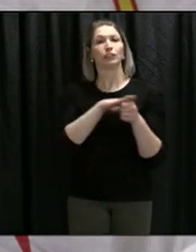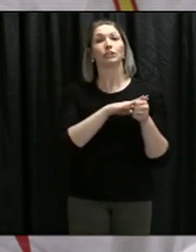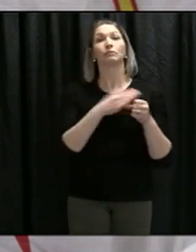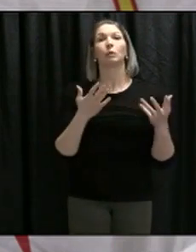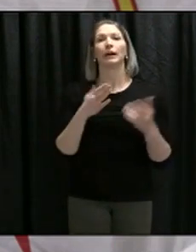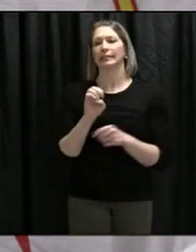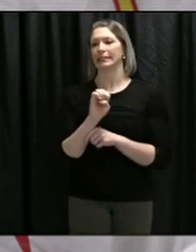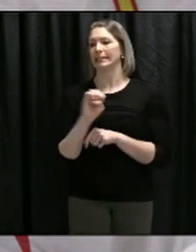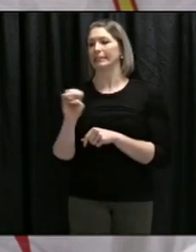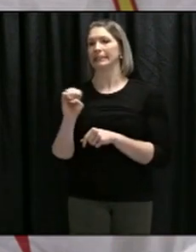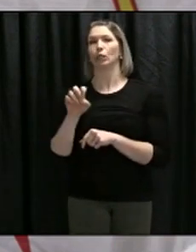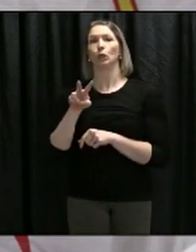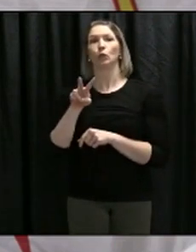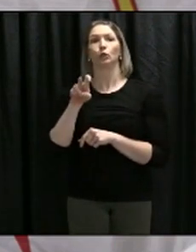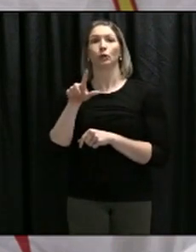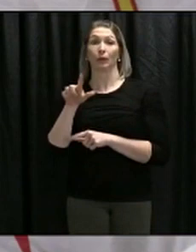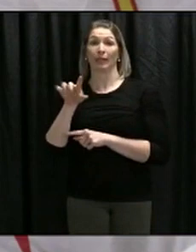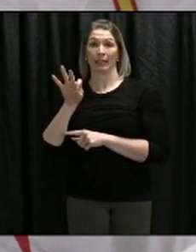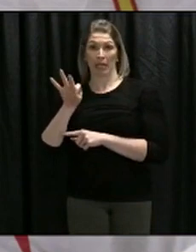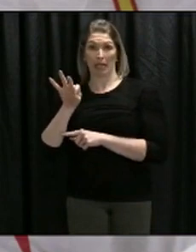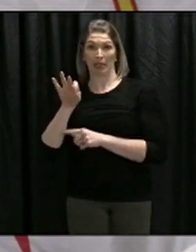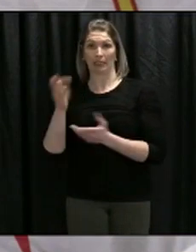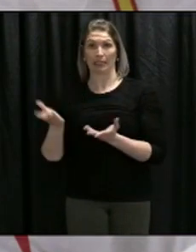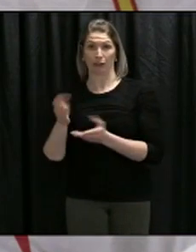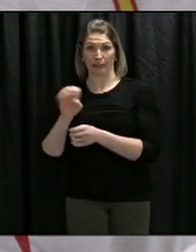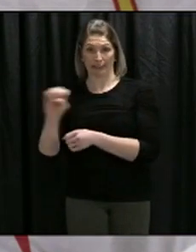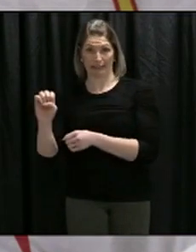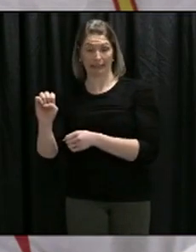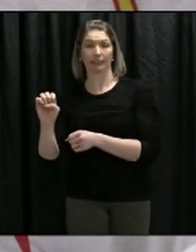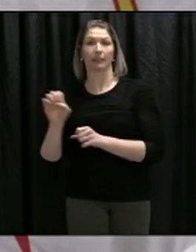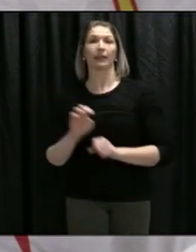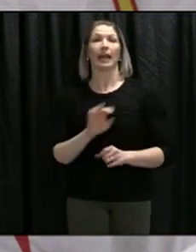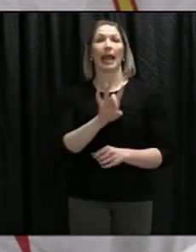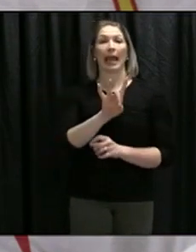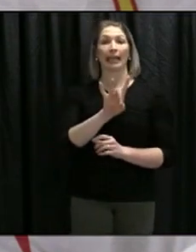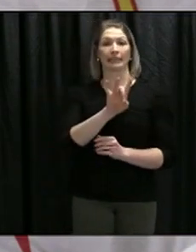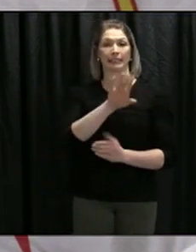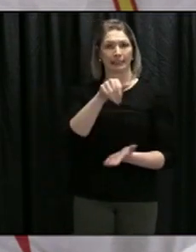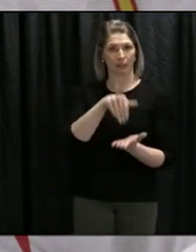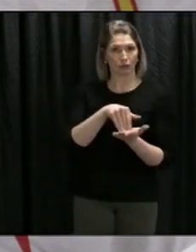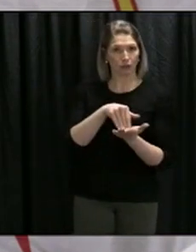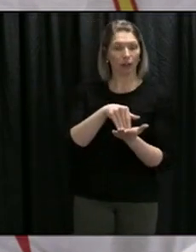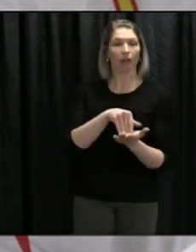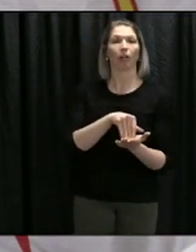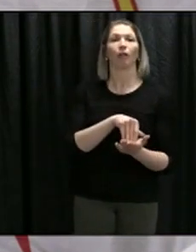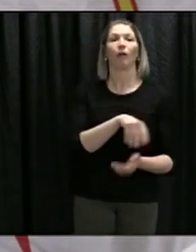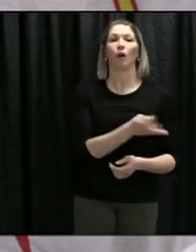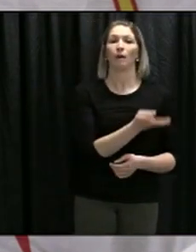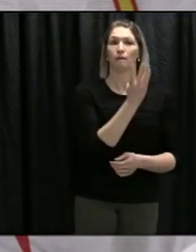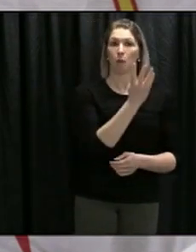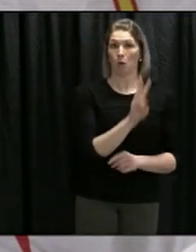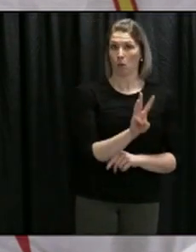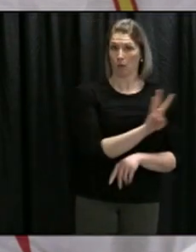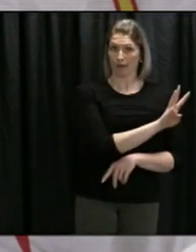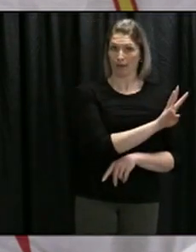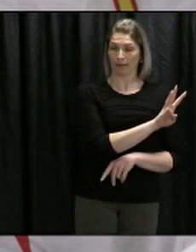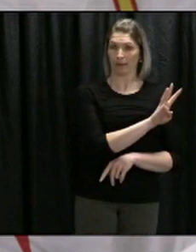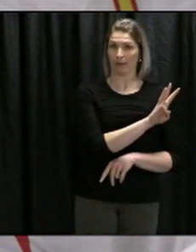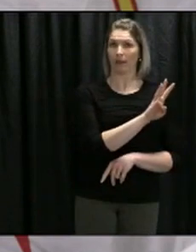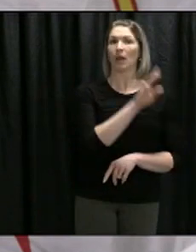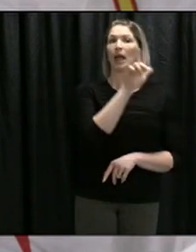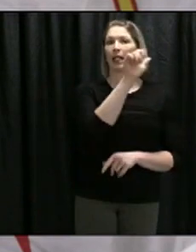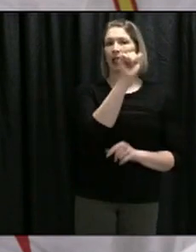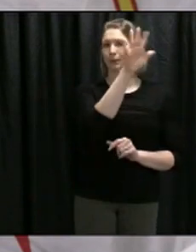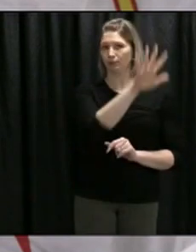have 229 cases in Eastern Health, 8 in Central Health, 4 in Western Health, and 6